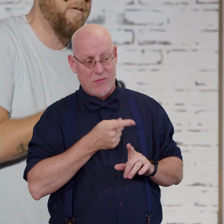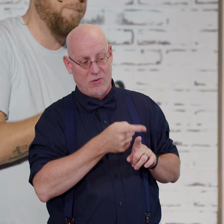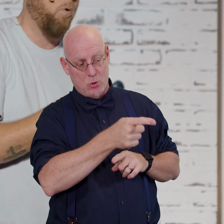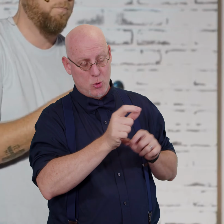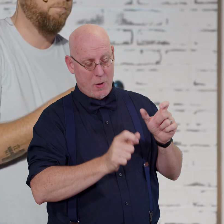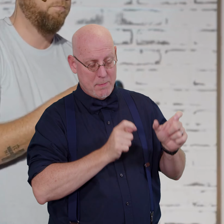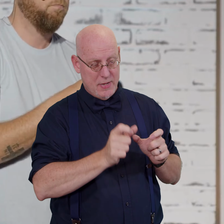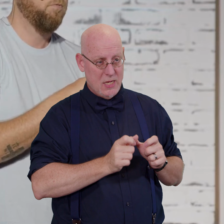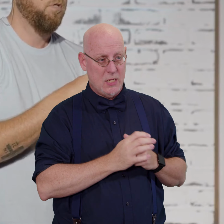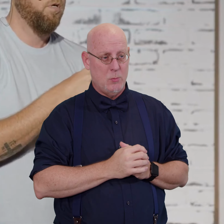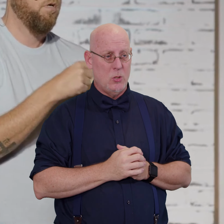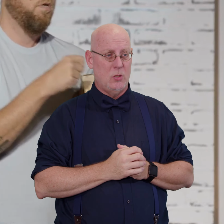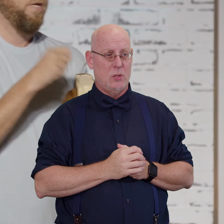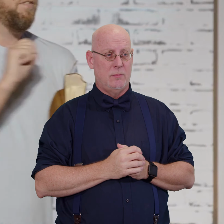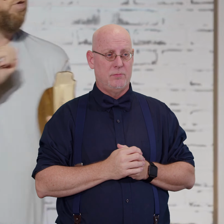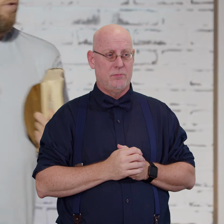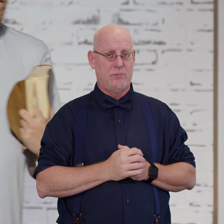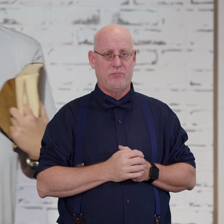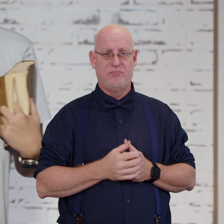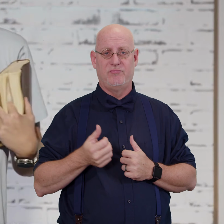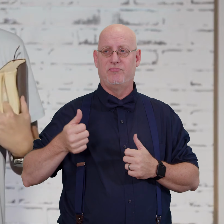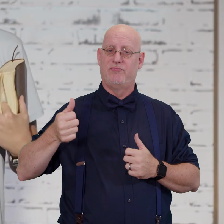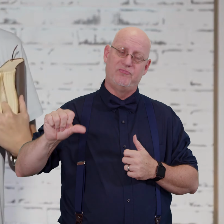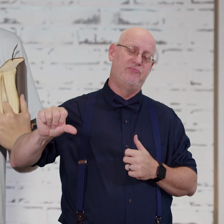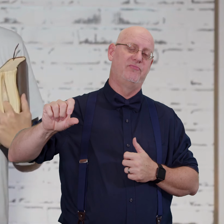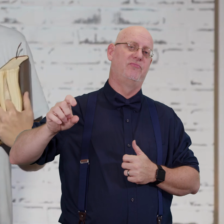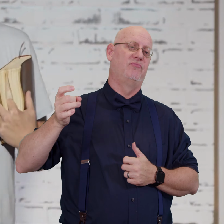my people, is derision.